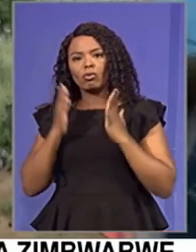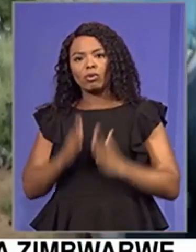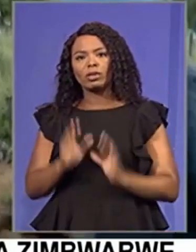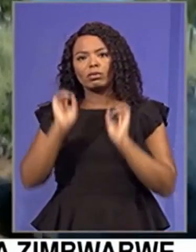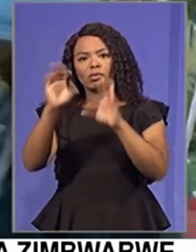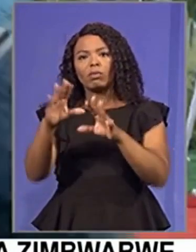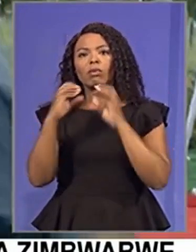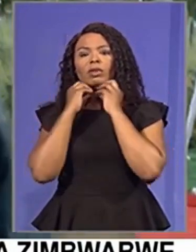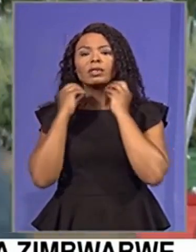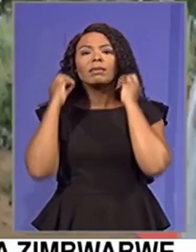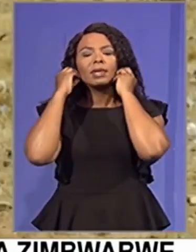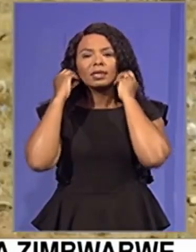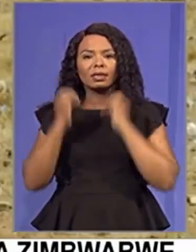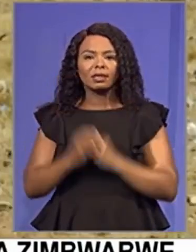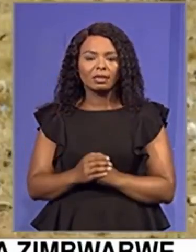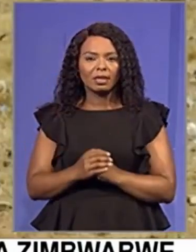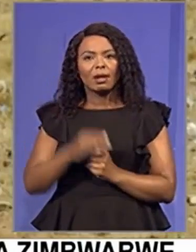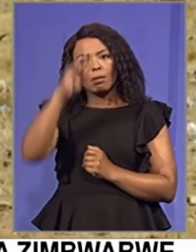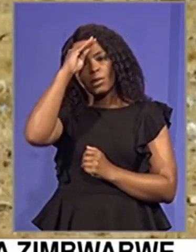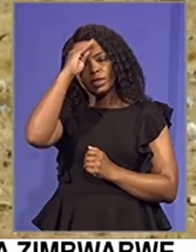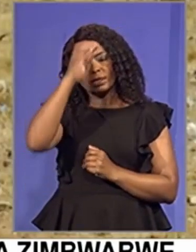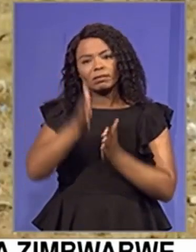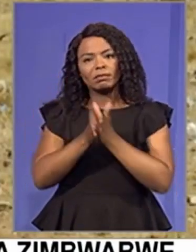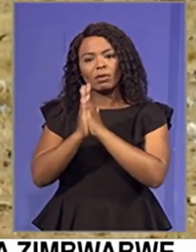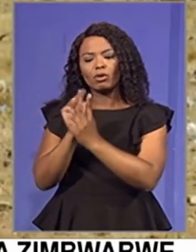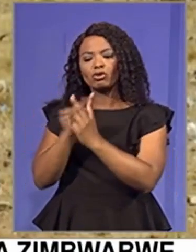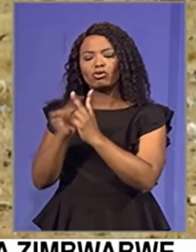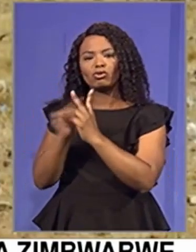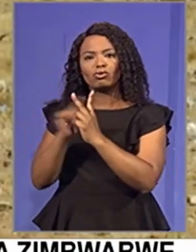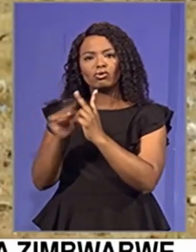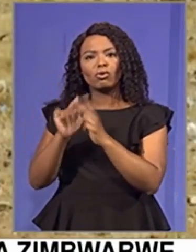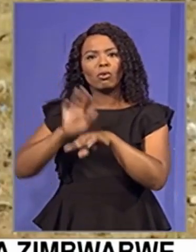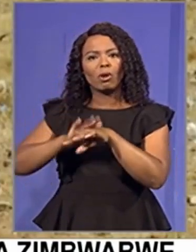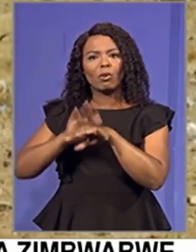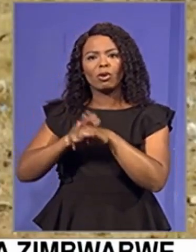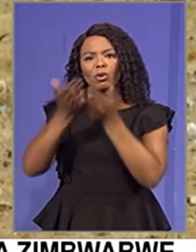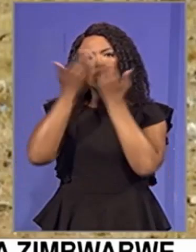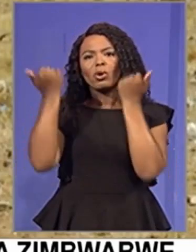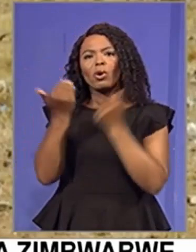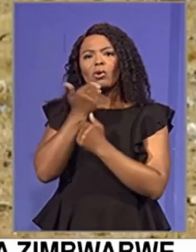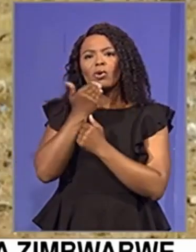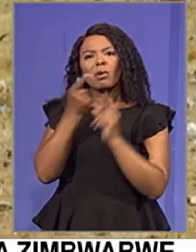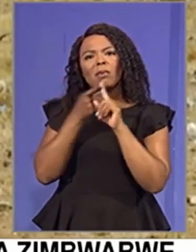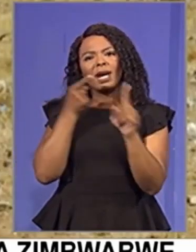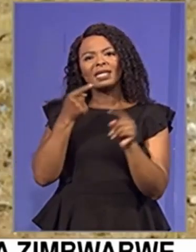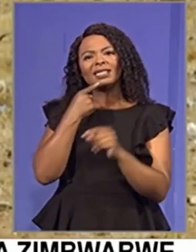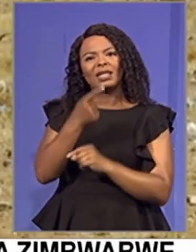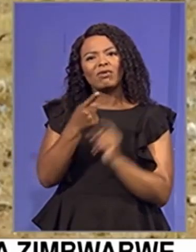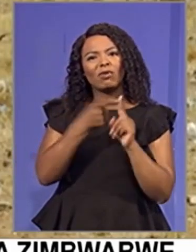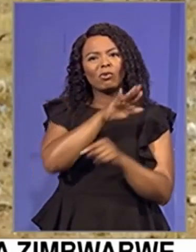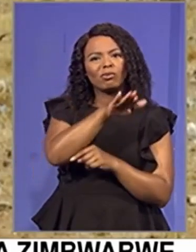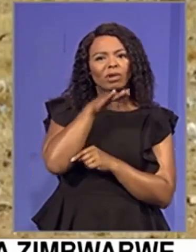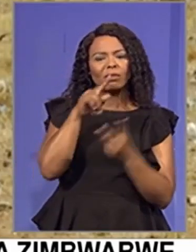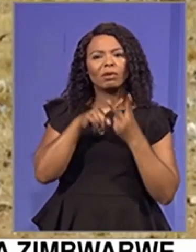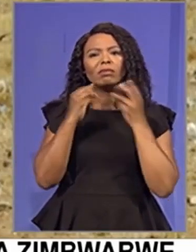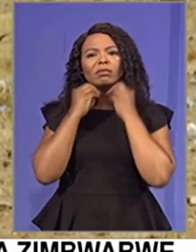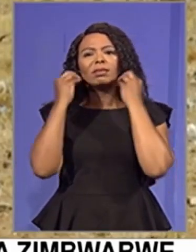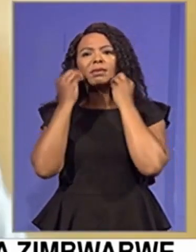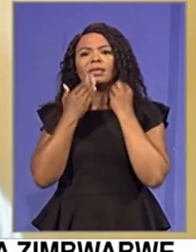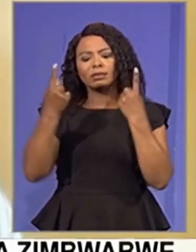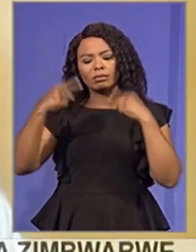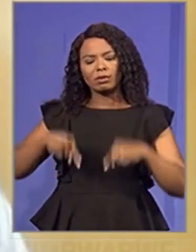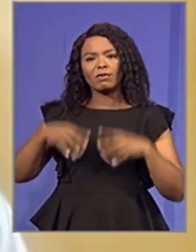bolokwa. Maphodisa a ipiletša go meloko ya ditopo tše pedi tšeo di šaletšego e le go sa modudi wa naga ya Zimbabwe le ya Mozambique gore ba